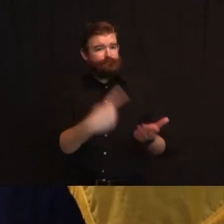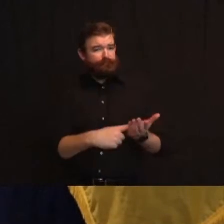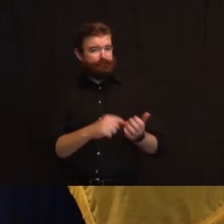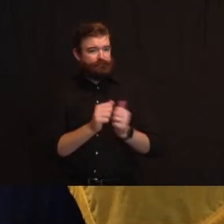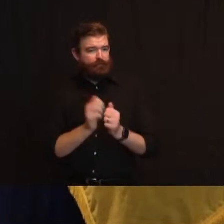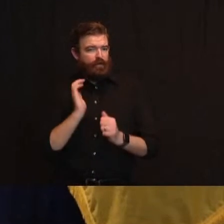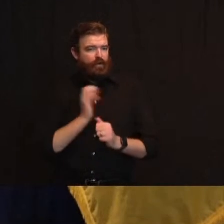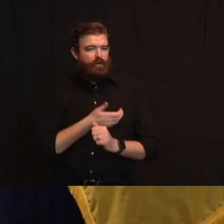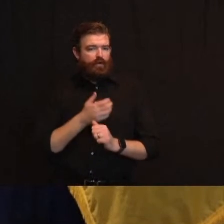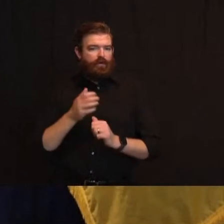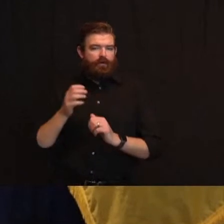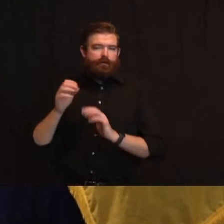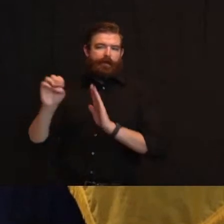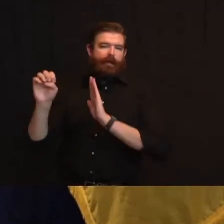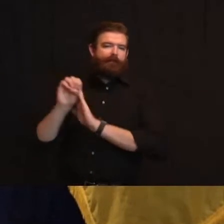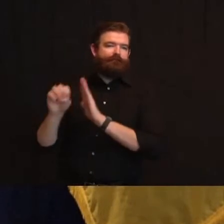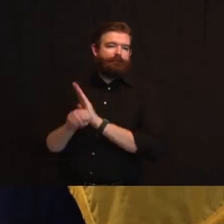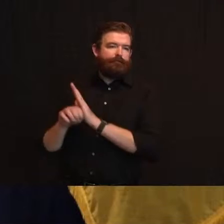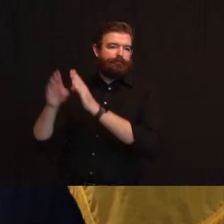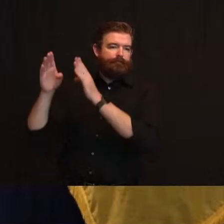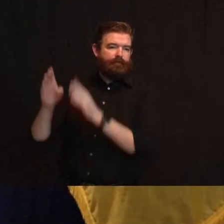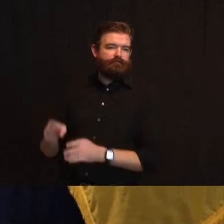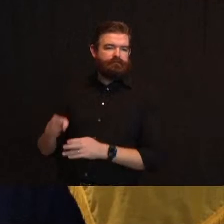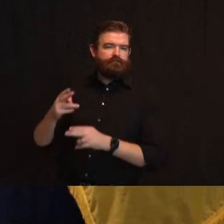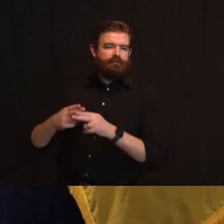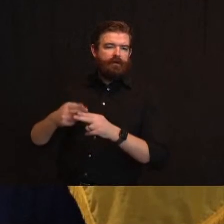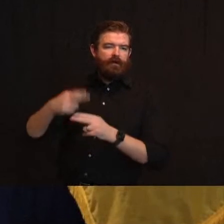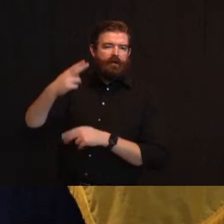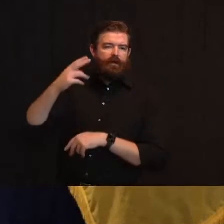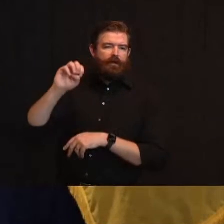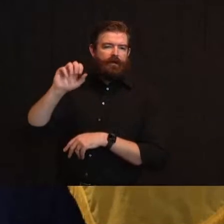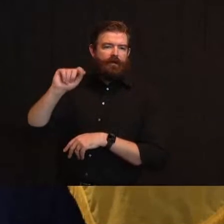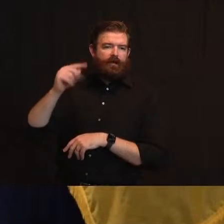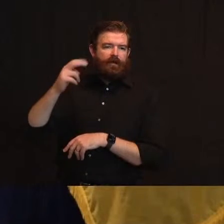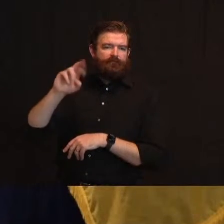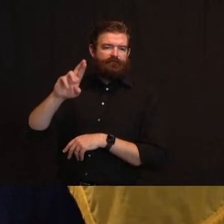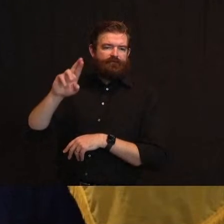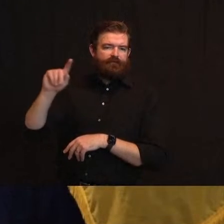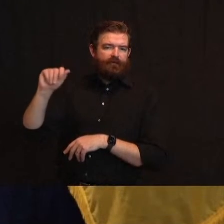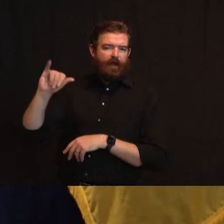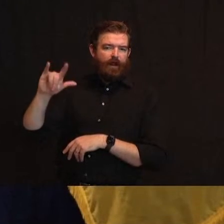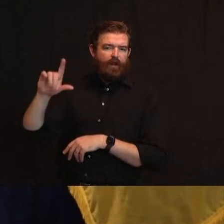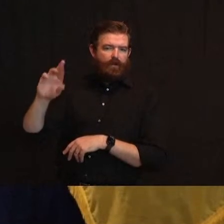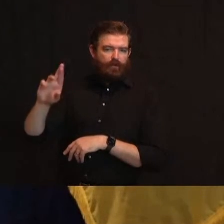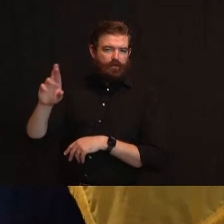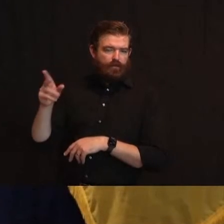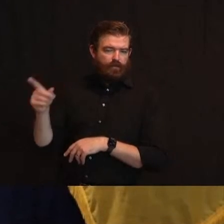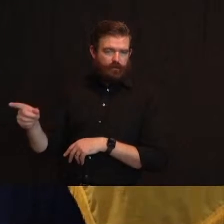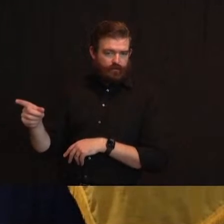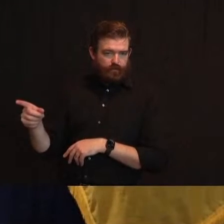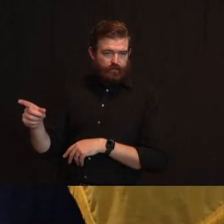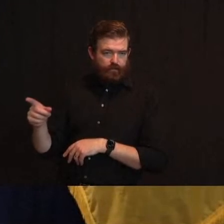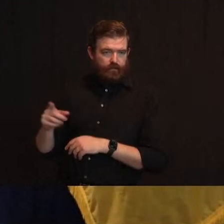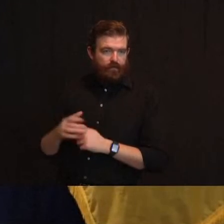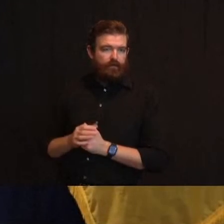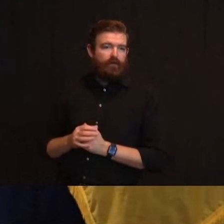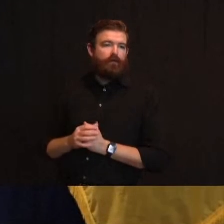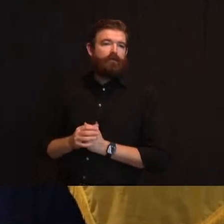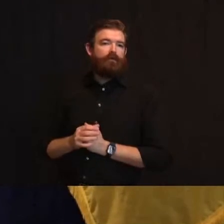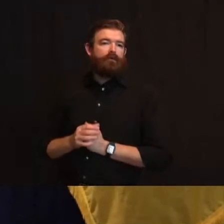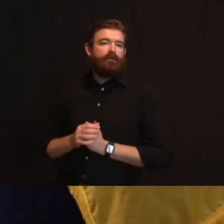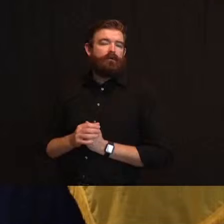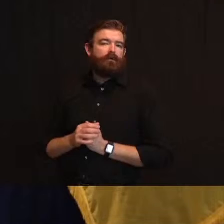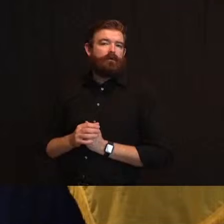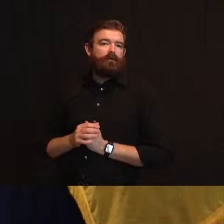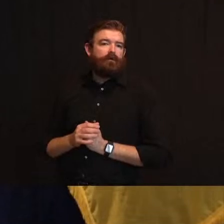on an item today. If there's anything that I think runs toward my benefit personally, I view that as a